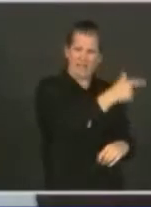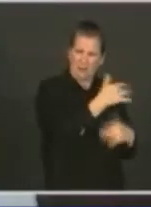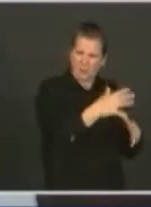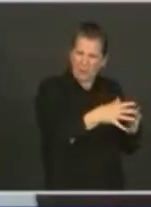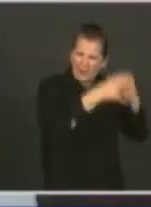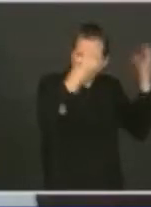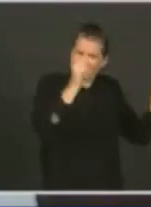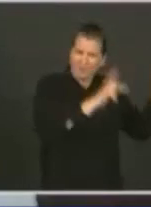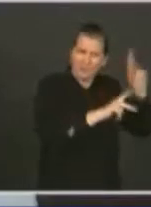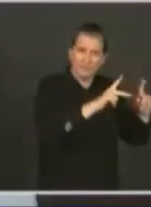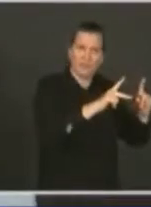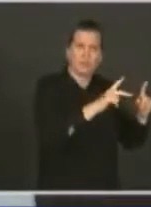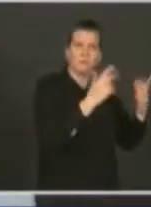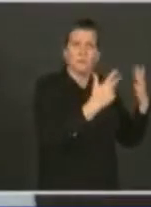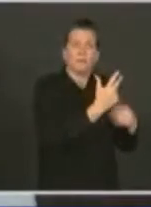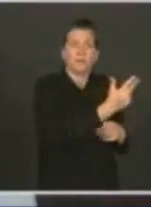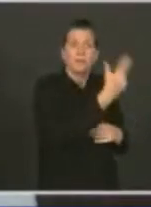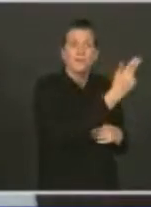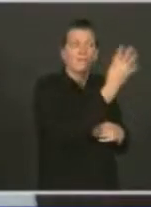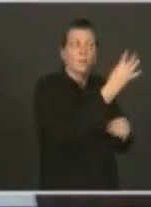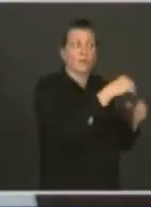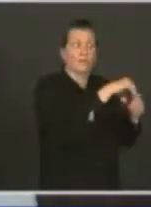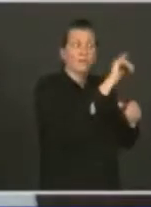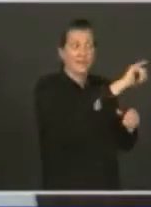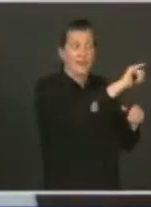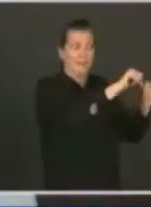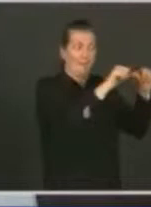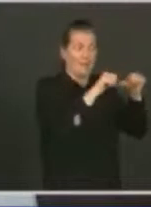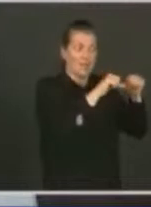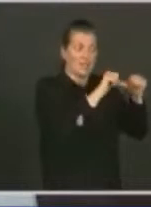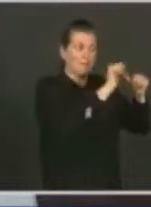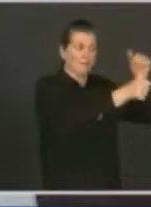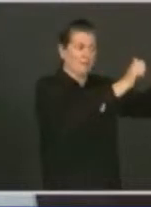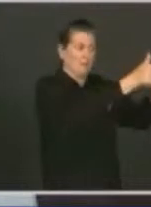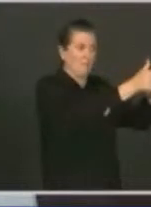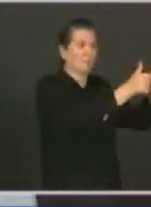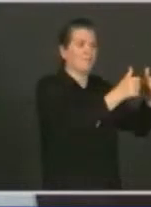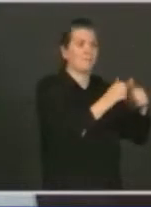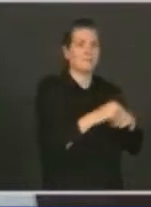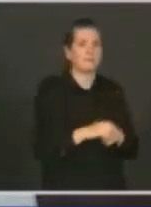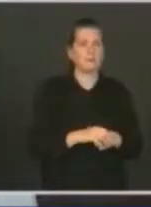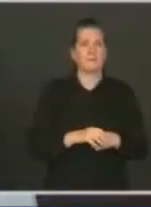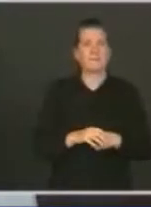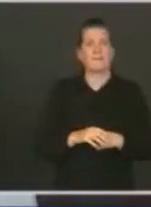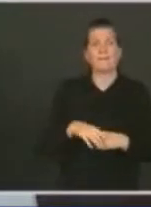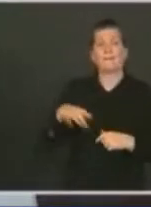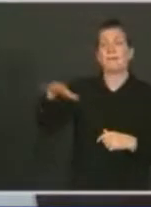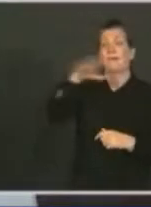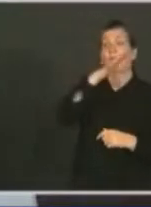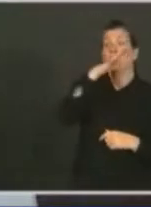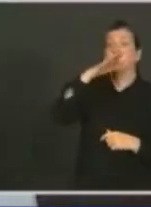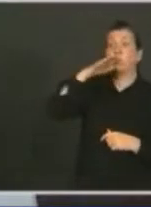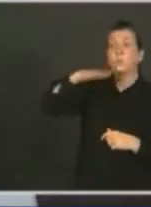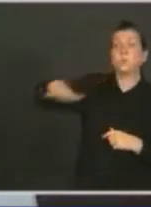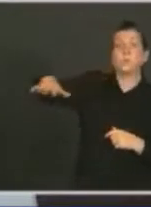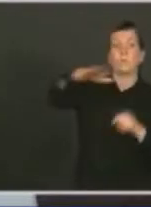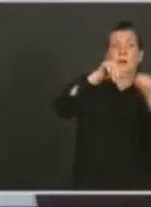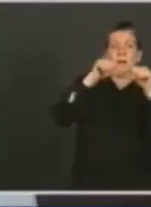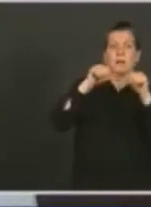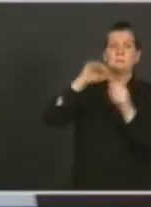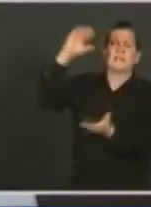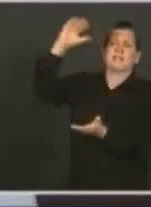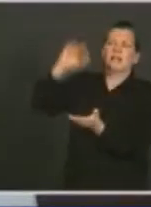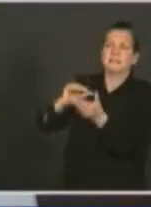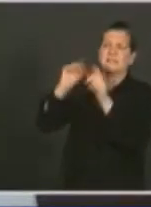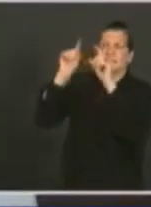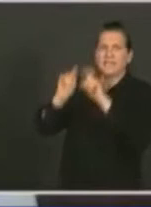shared today in terms of the results portal is a key step, and technology really supporting what's needed, because a critical factor